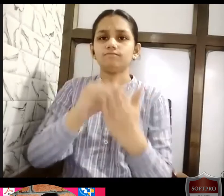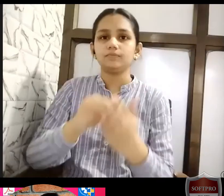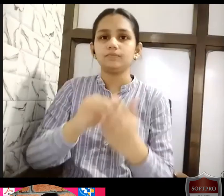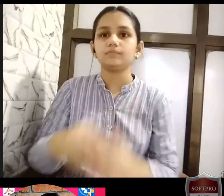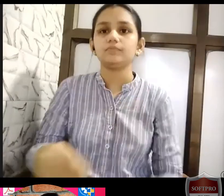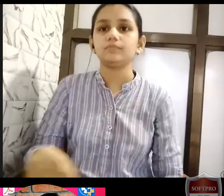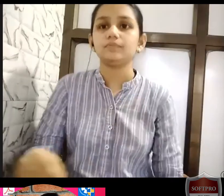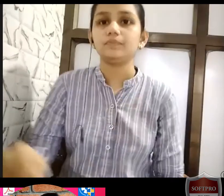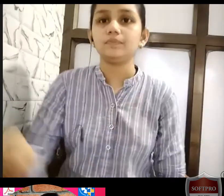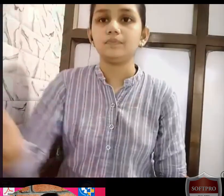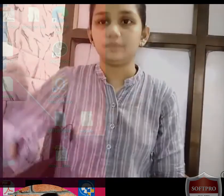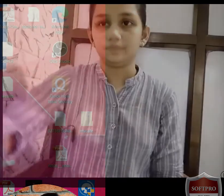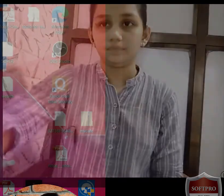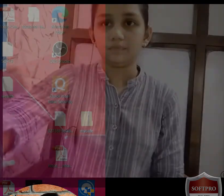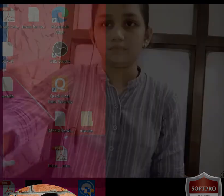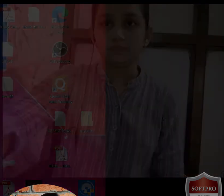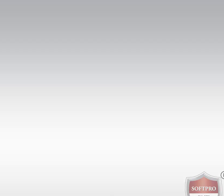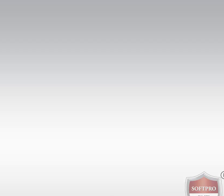I can give pan.